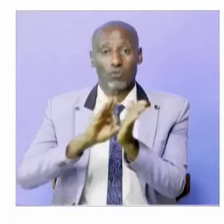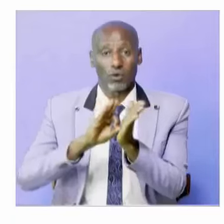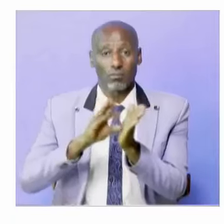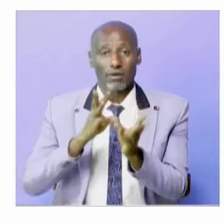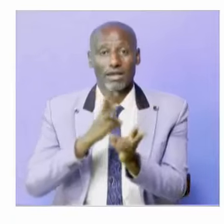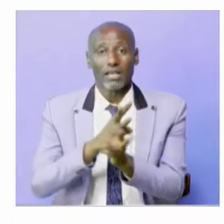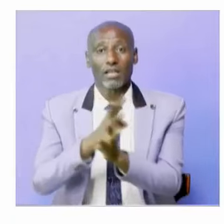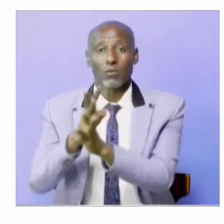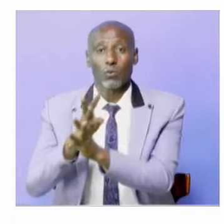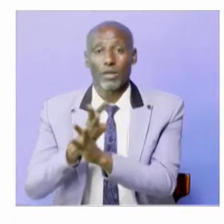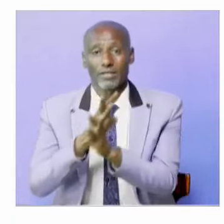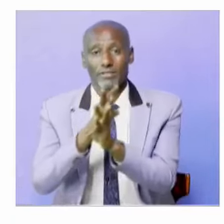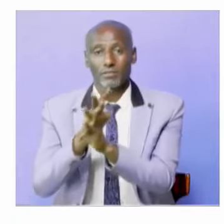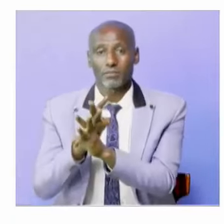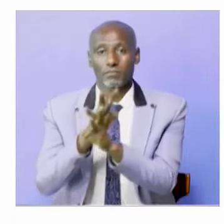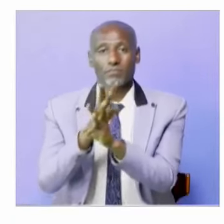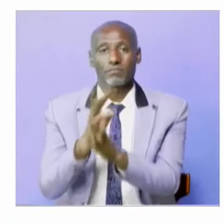In formal ways, yeah?